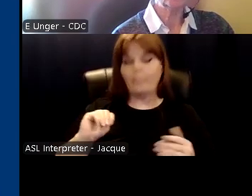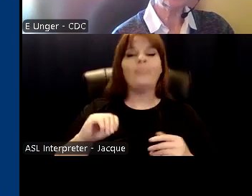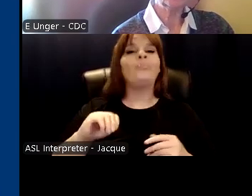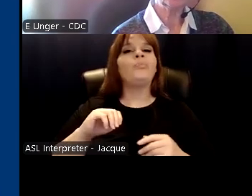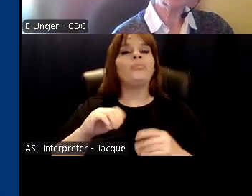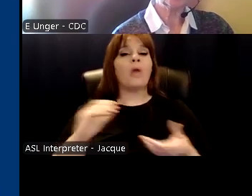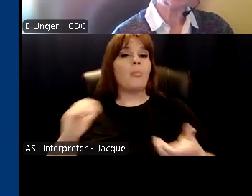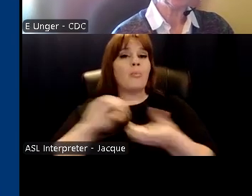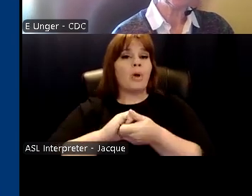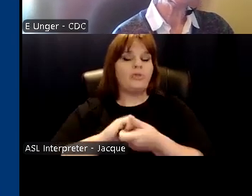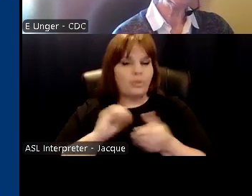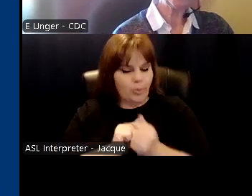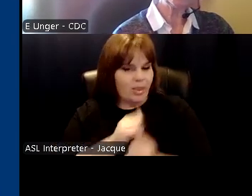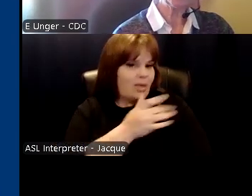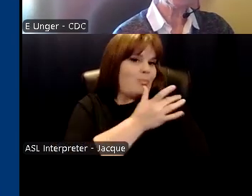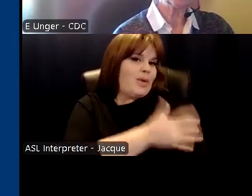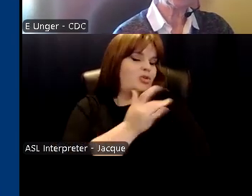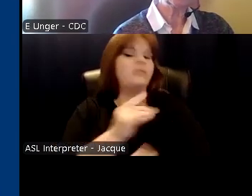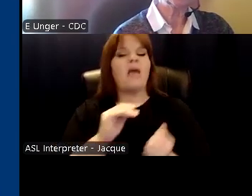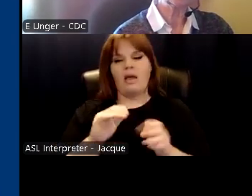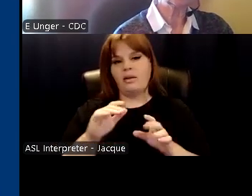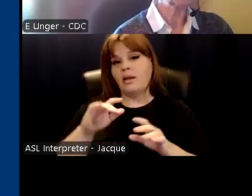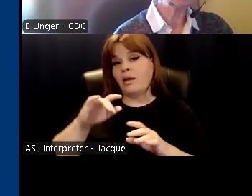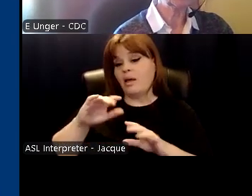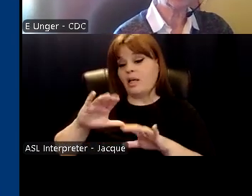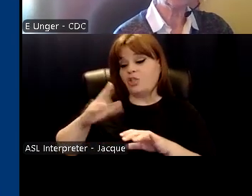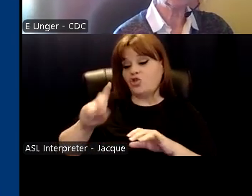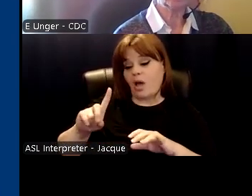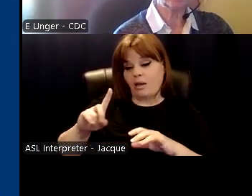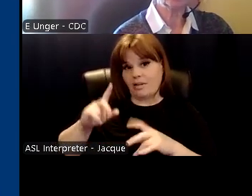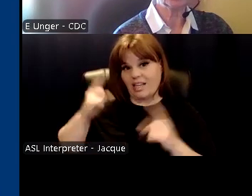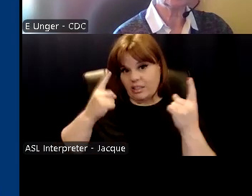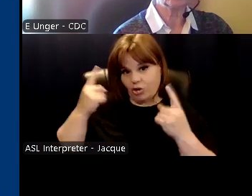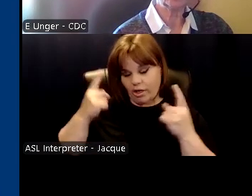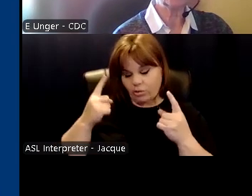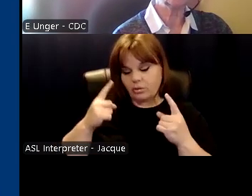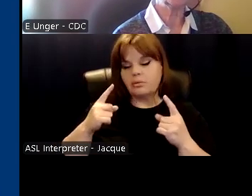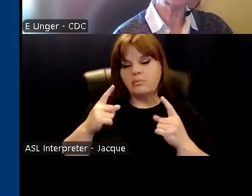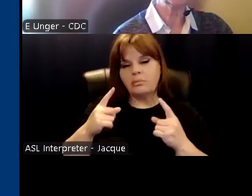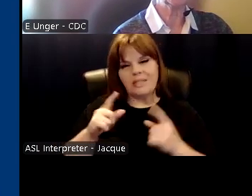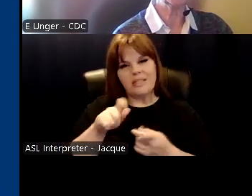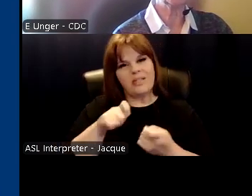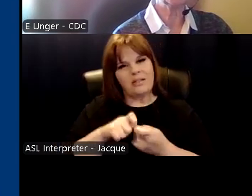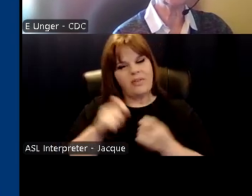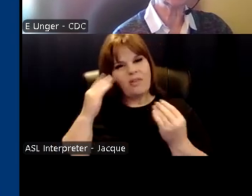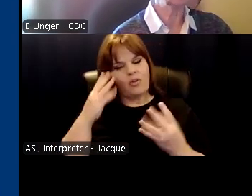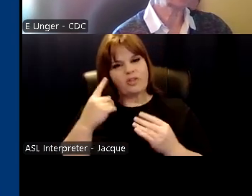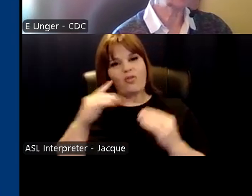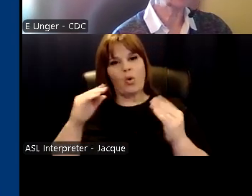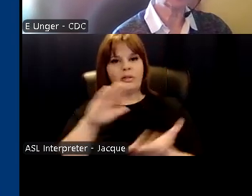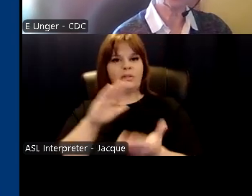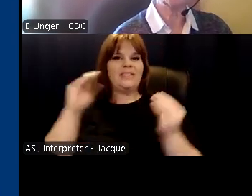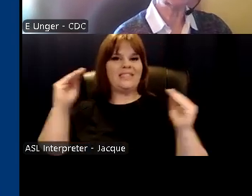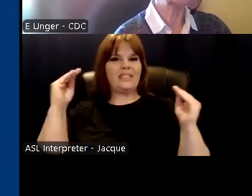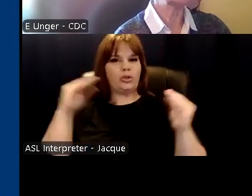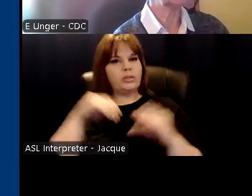with patients, and pediatric considerations, including specifically information for teachers and schools about how